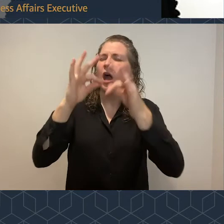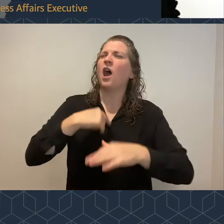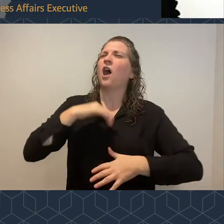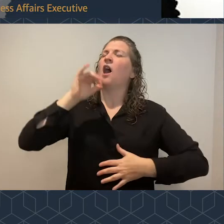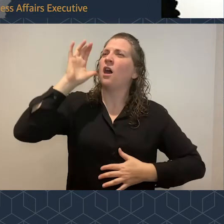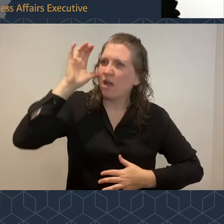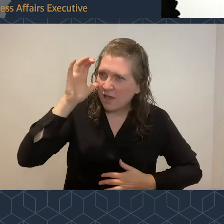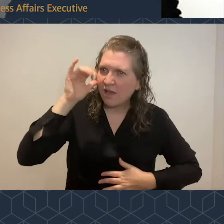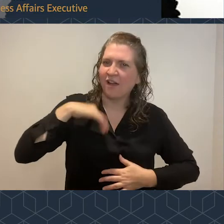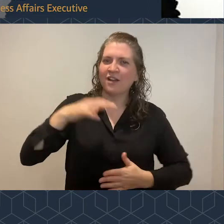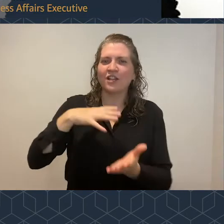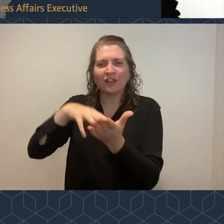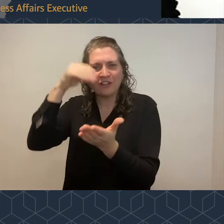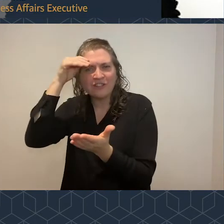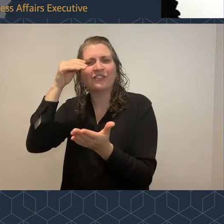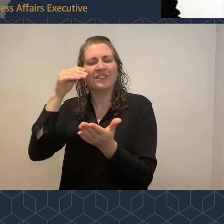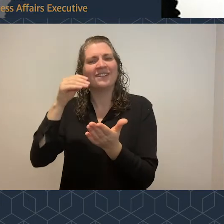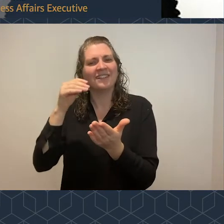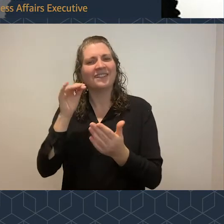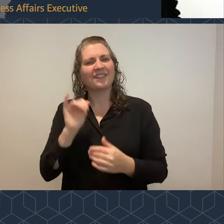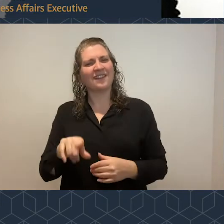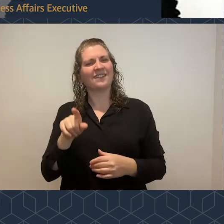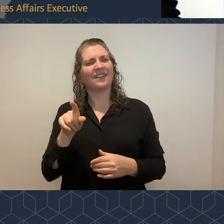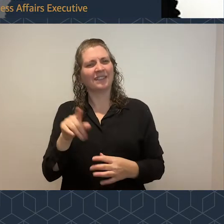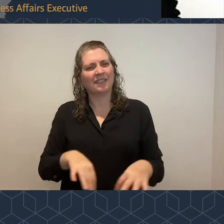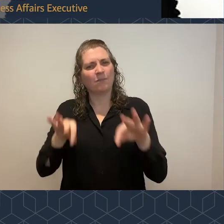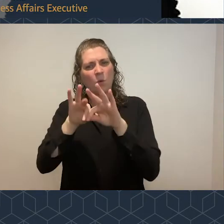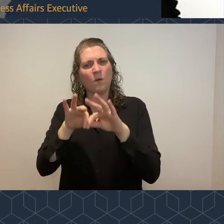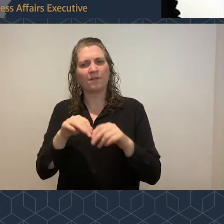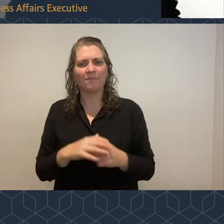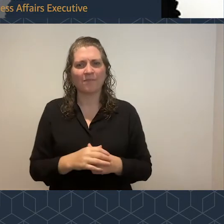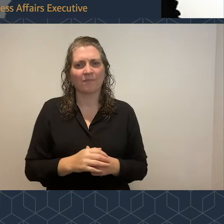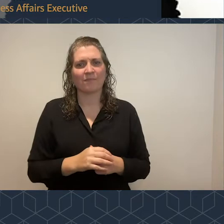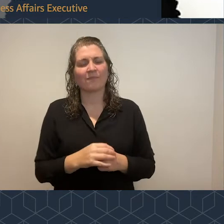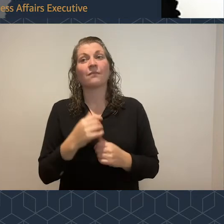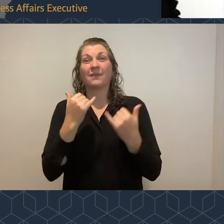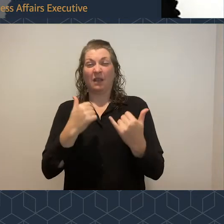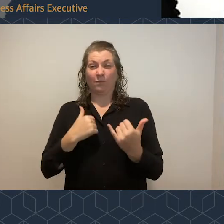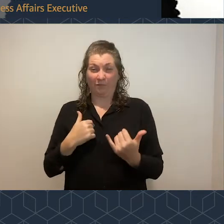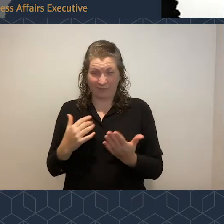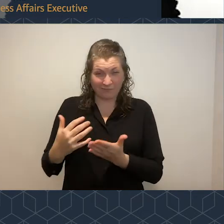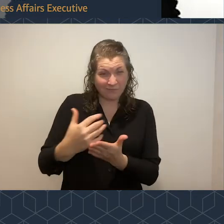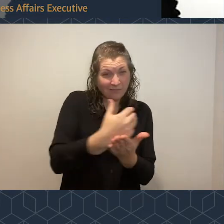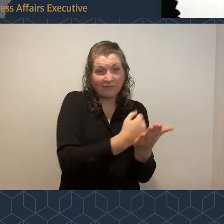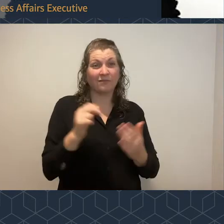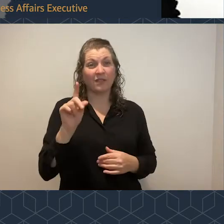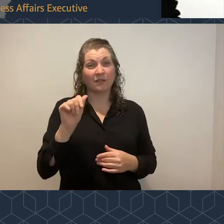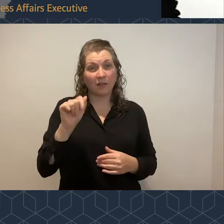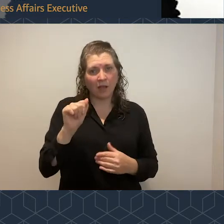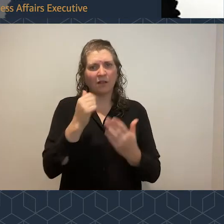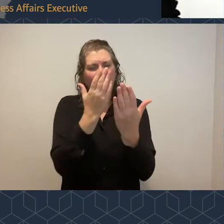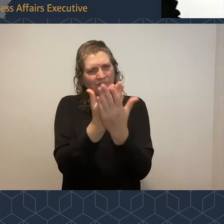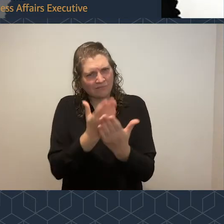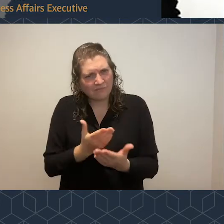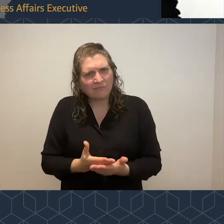had 3 to 5 sentences of the situation, of the task, of the action, of the result. This way I can see it in writing, making sure that I'm leading